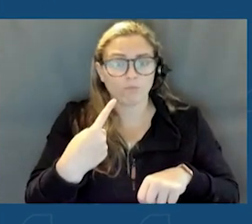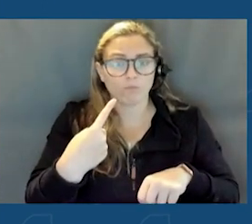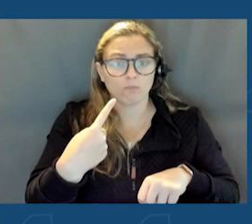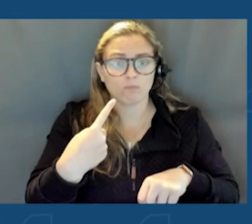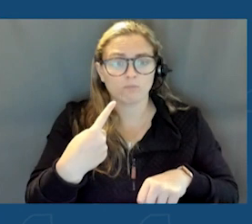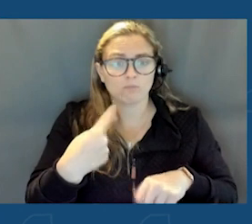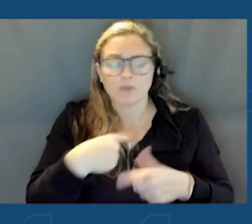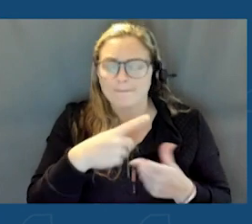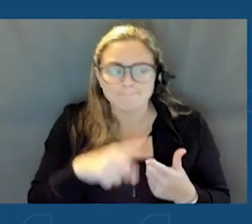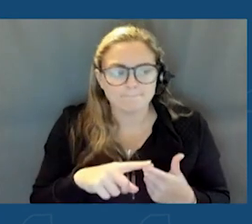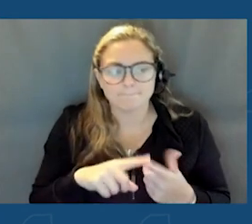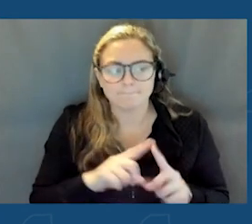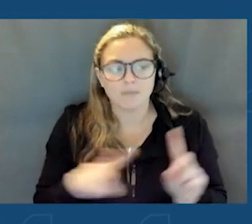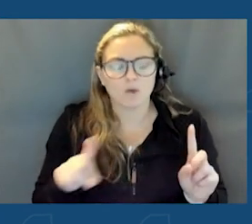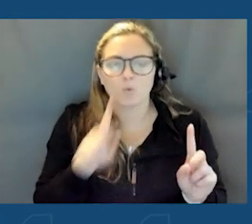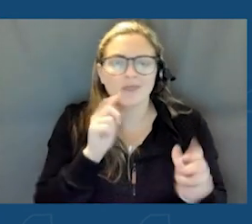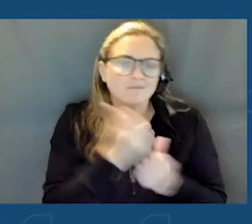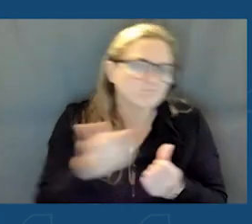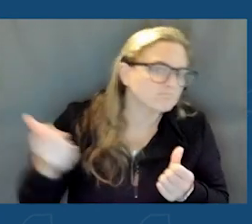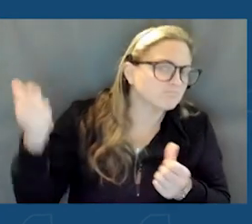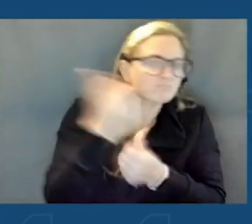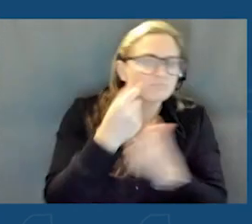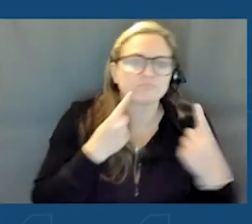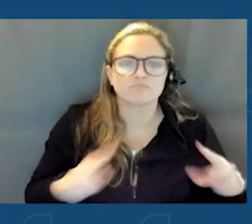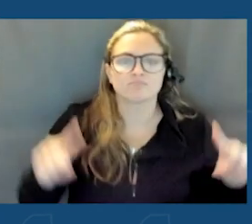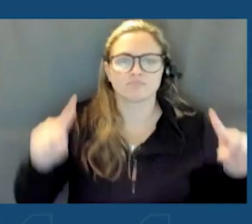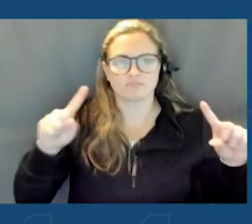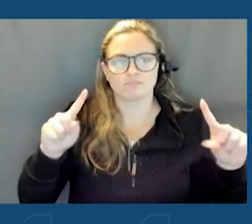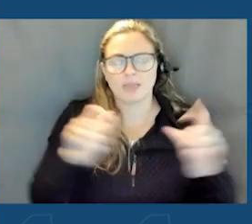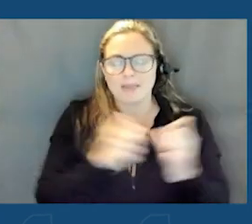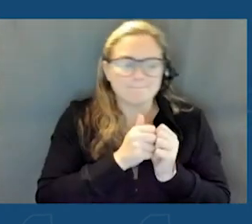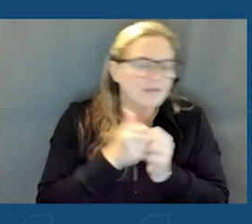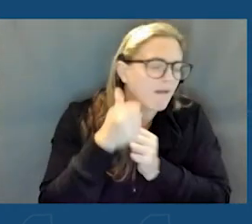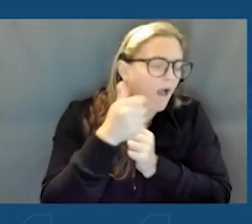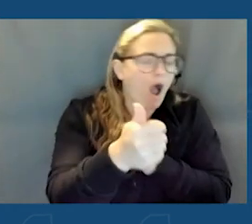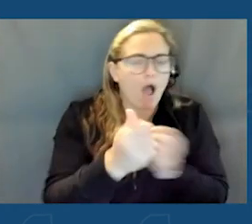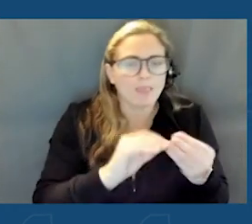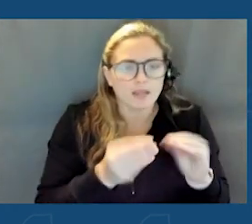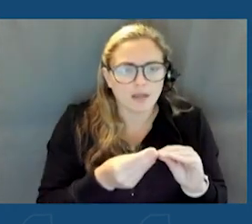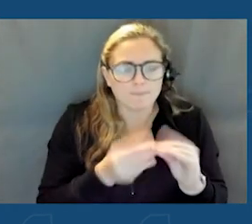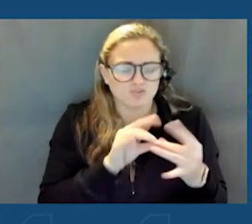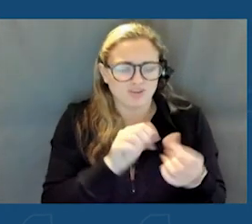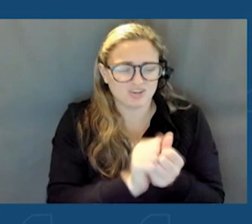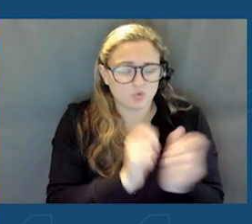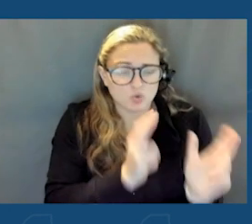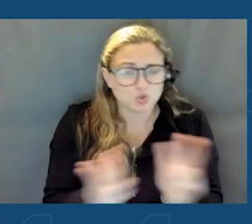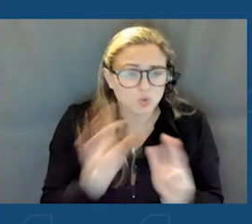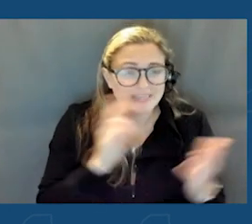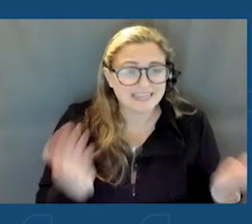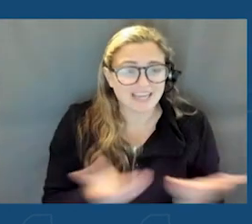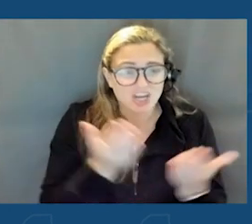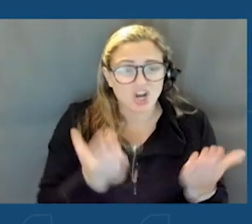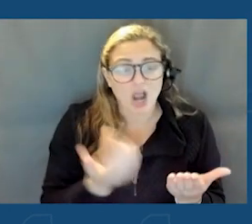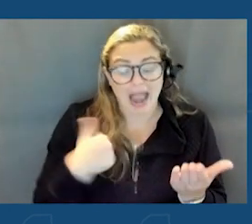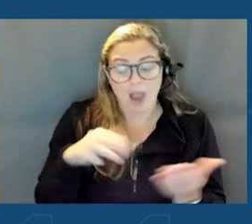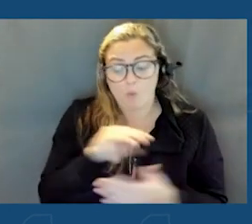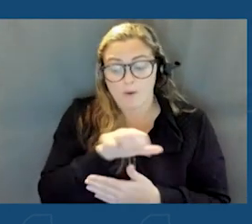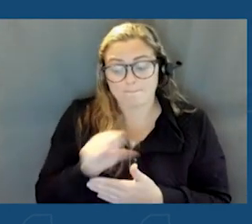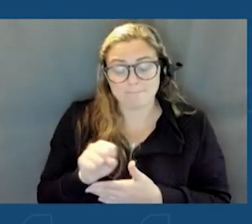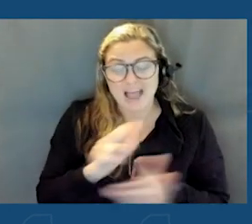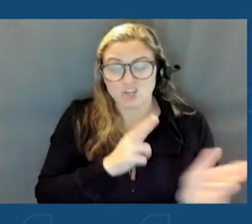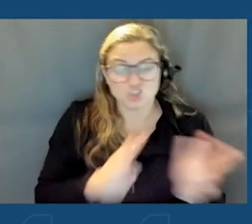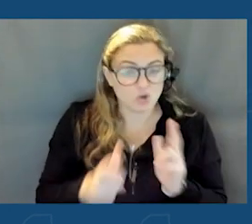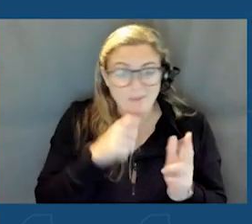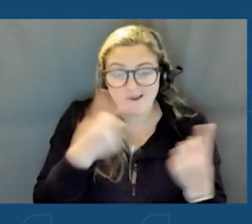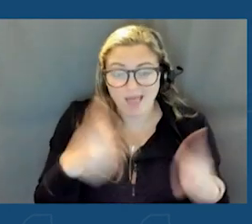supersede and so far beyond those numbers with respect to the shootings right here. So our mass shooting may not happen in one occurrence,